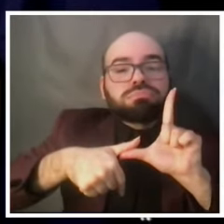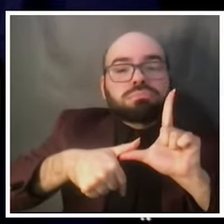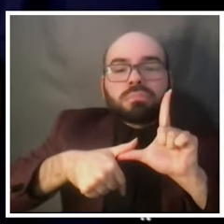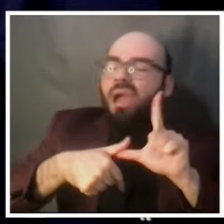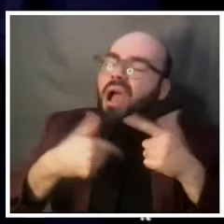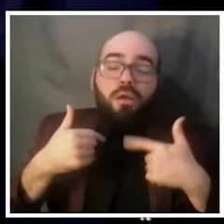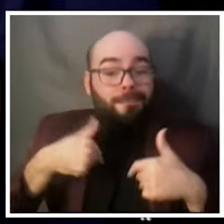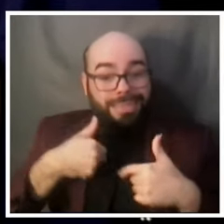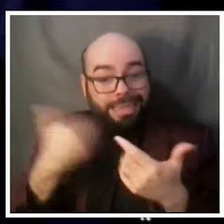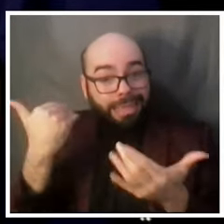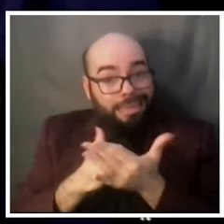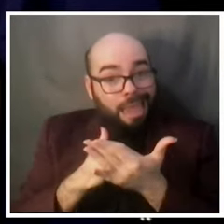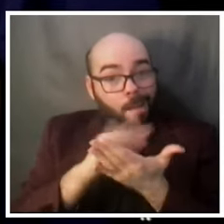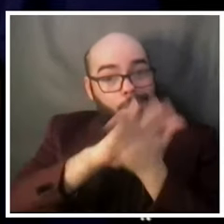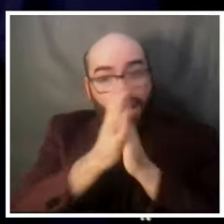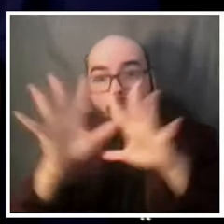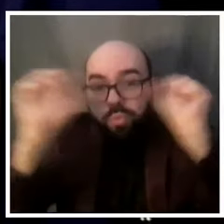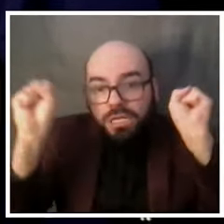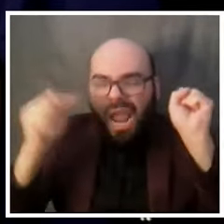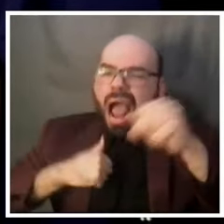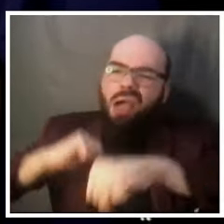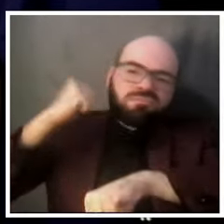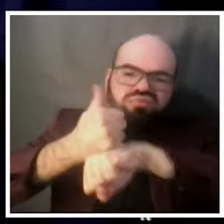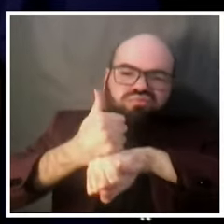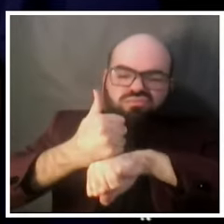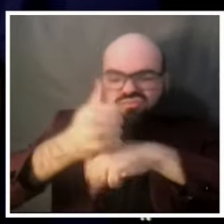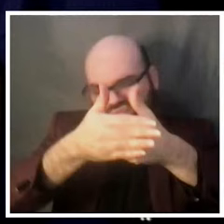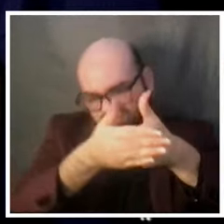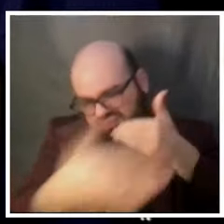I'm reelected is make them permanent.